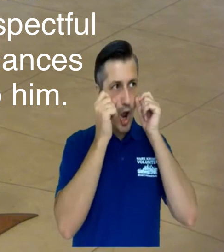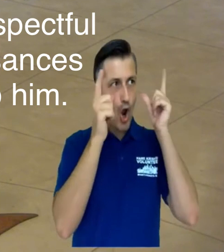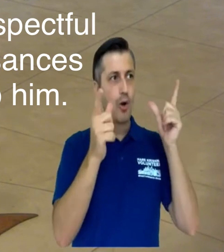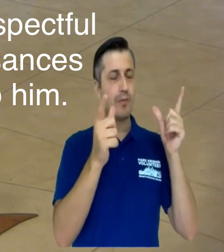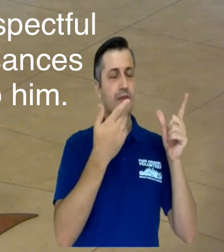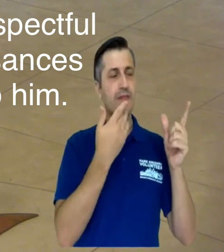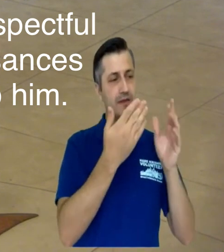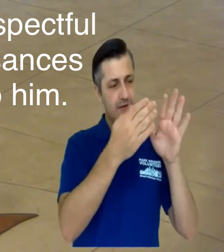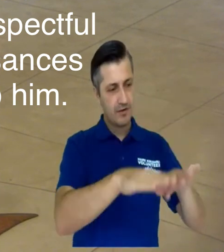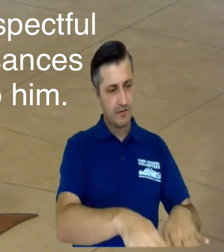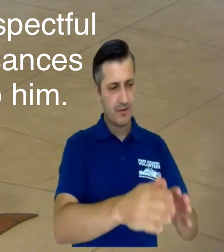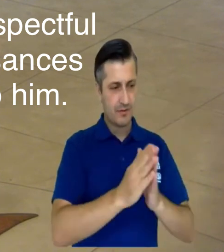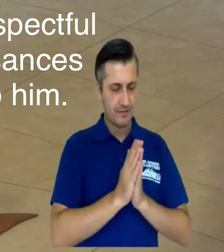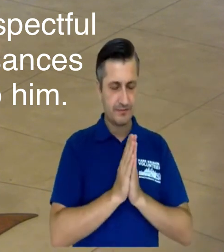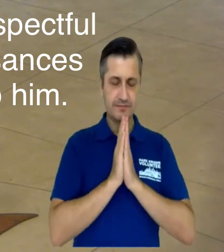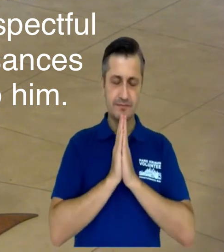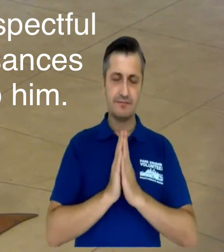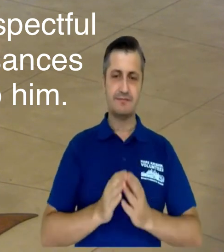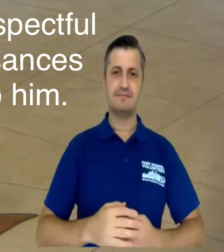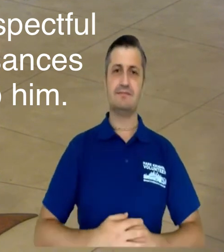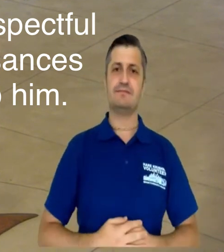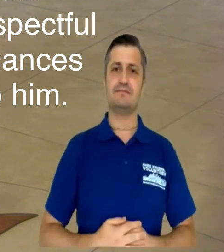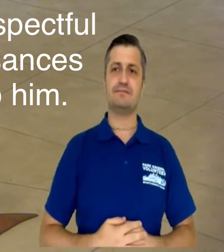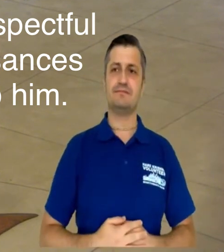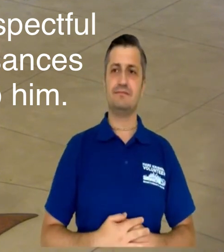Tasmai Shri Guruve Namaha